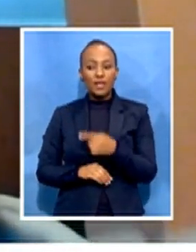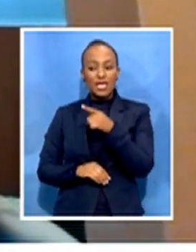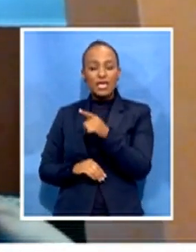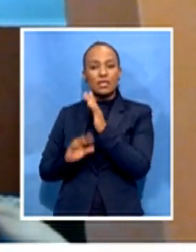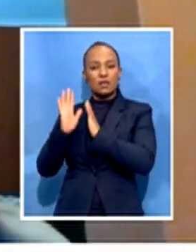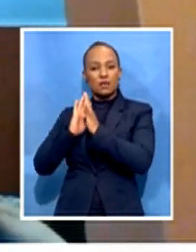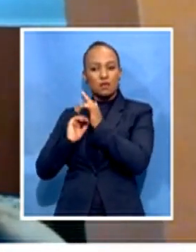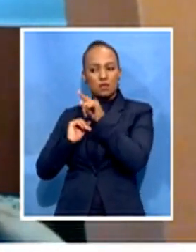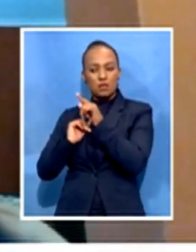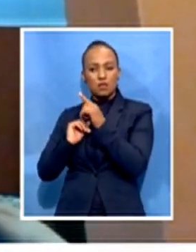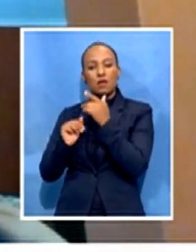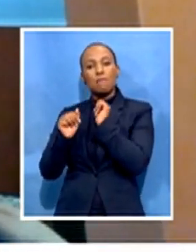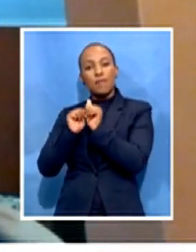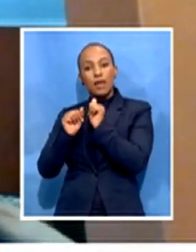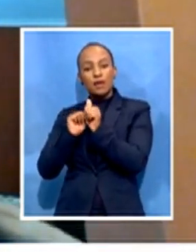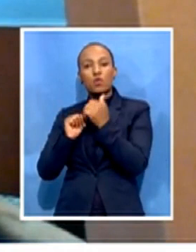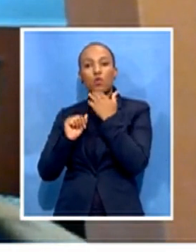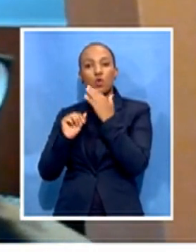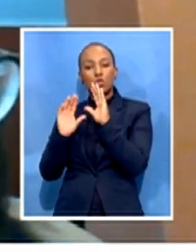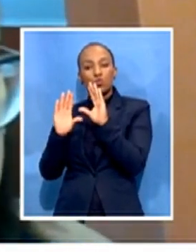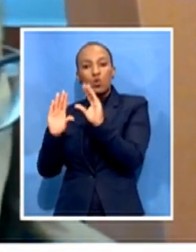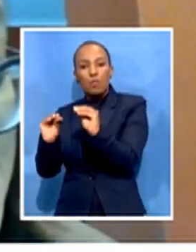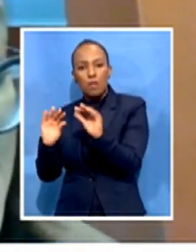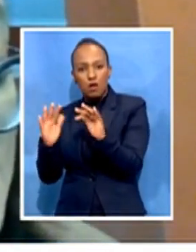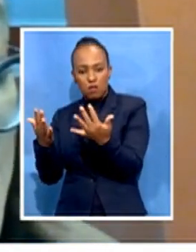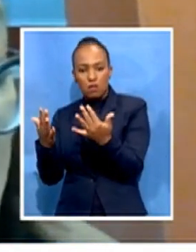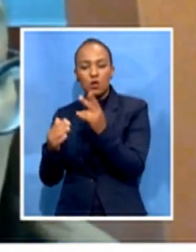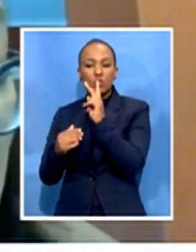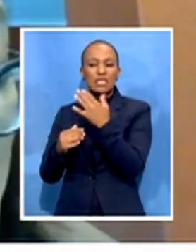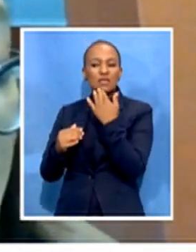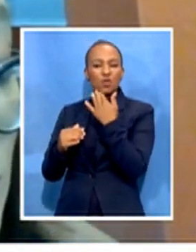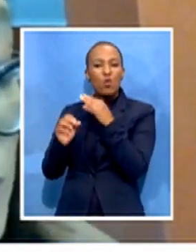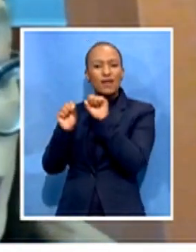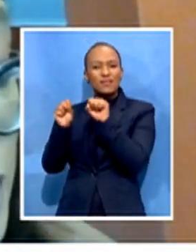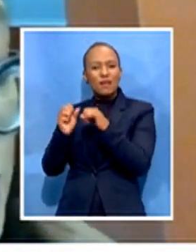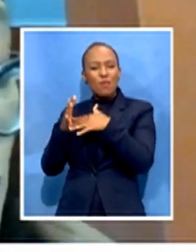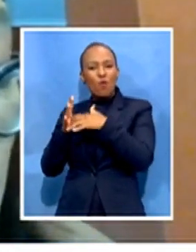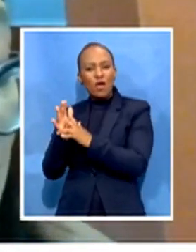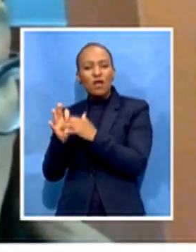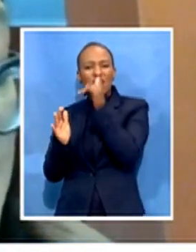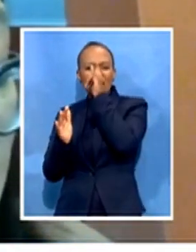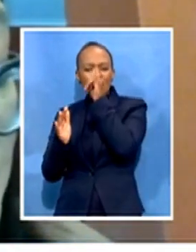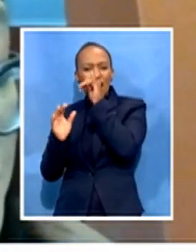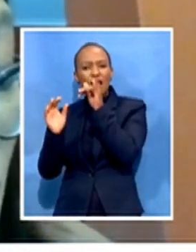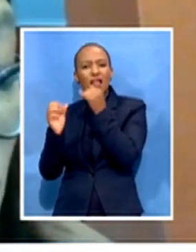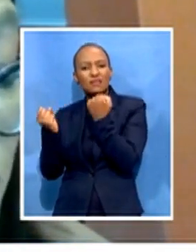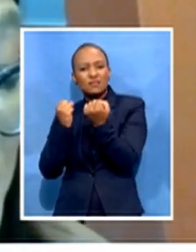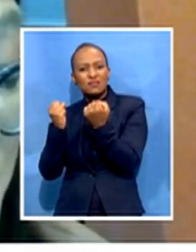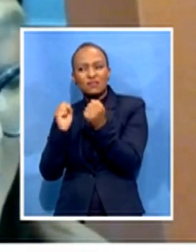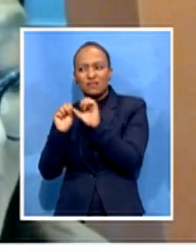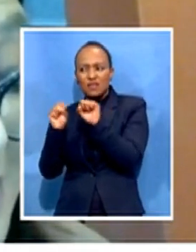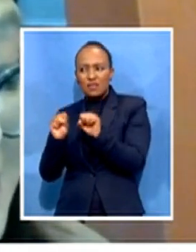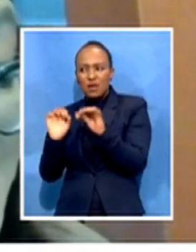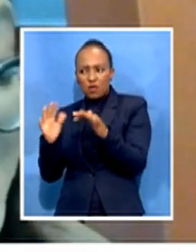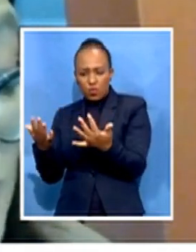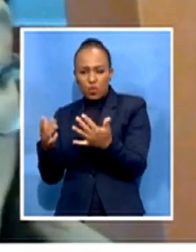measures, considering how weak these systems are, particularly in criminal justice systems, and also just look at the role of